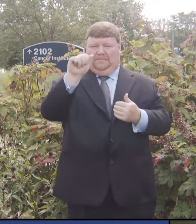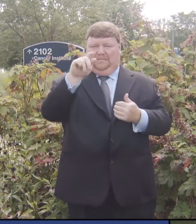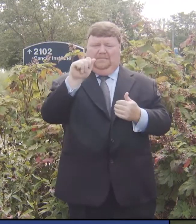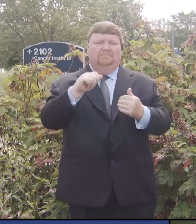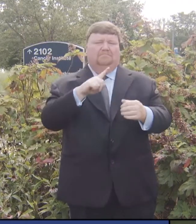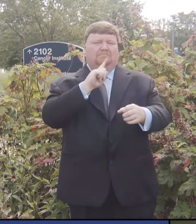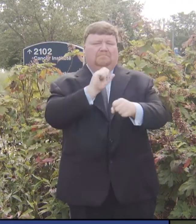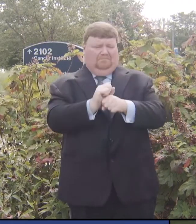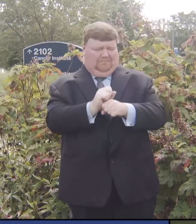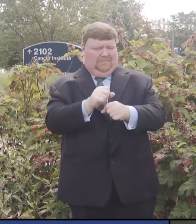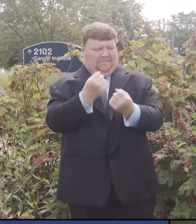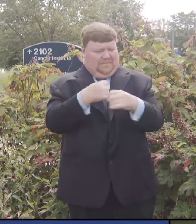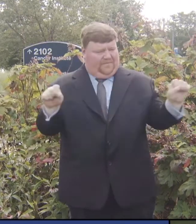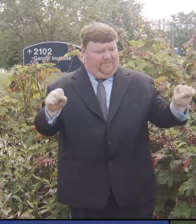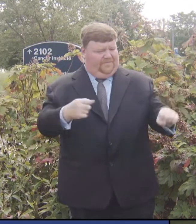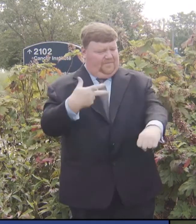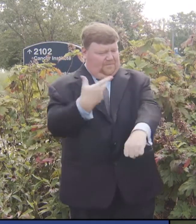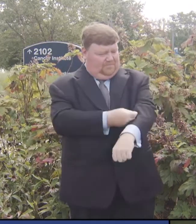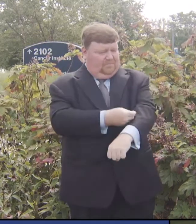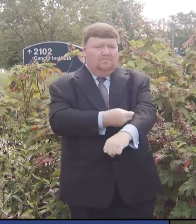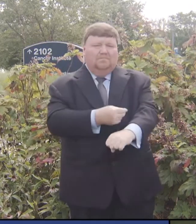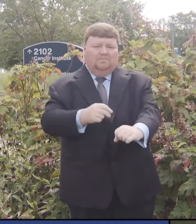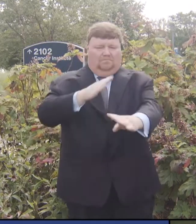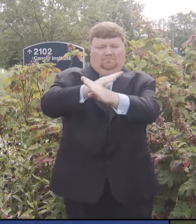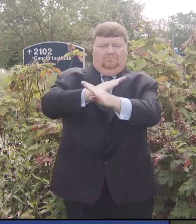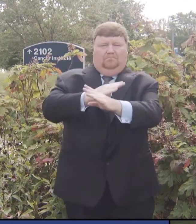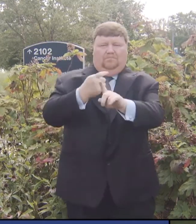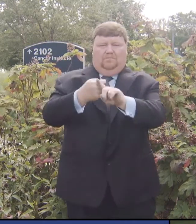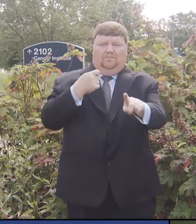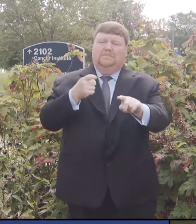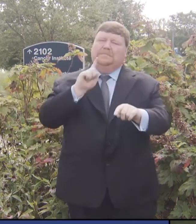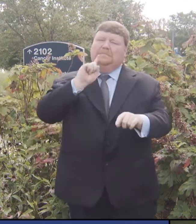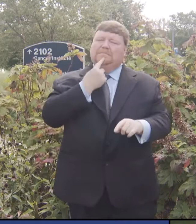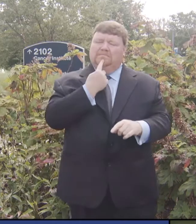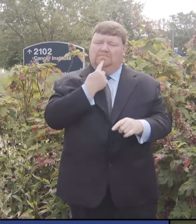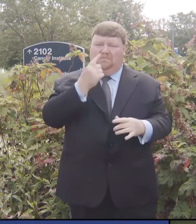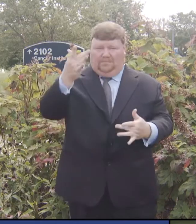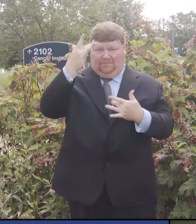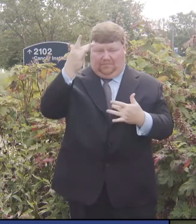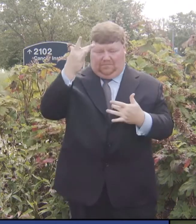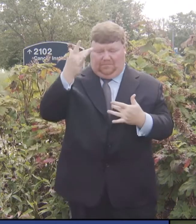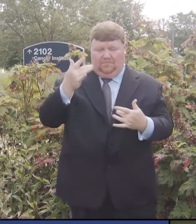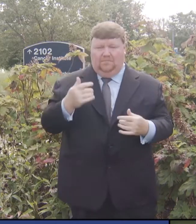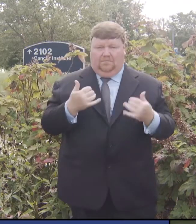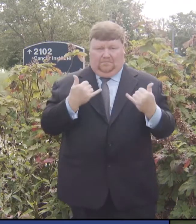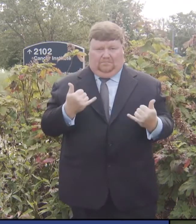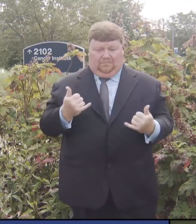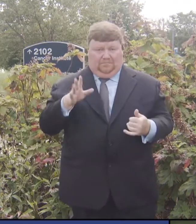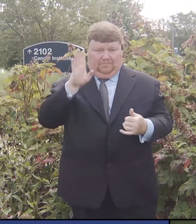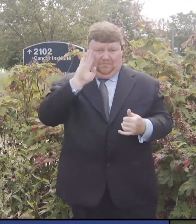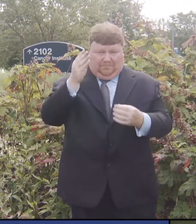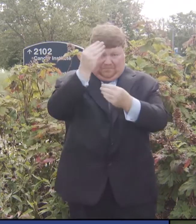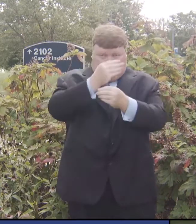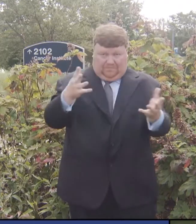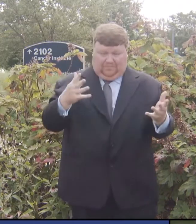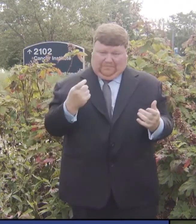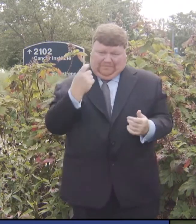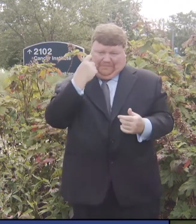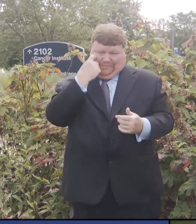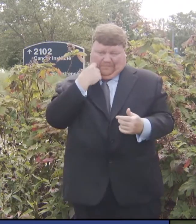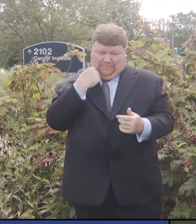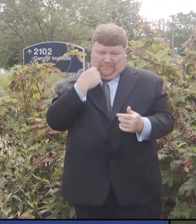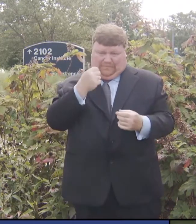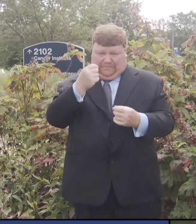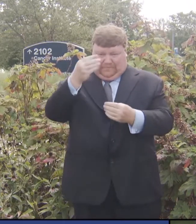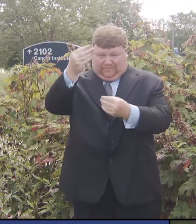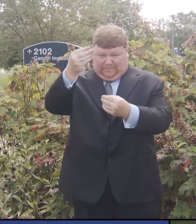safe and effective at preventing severe illness. Today, we want to share with you current data we have on